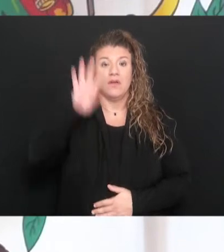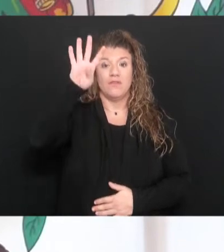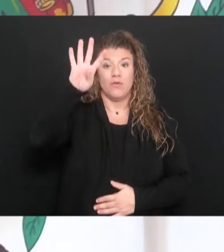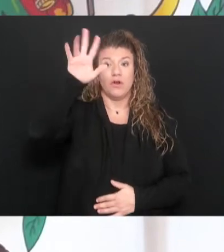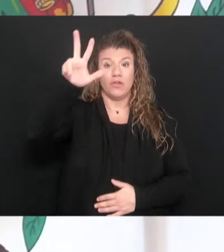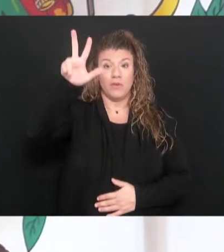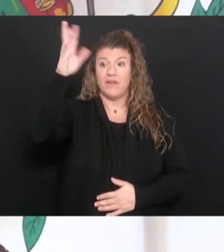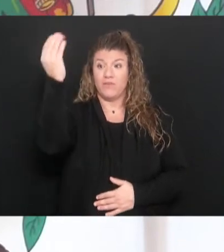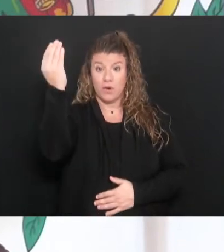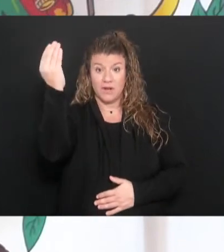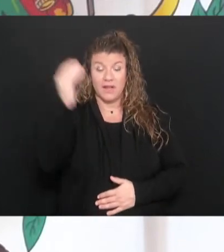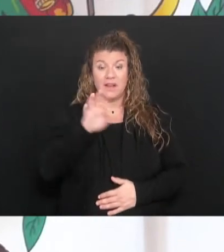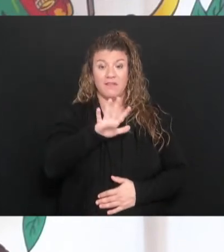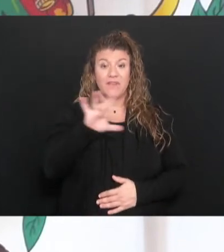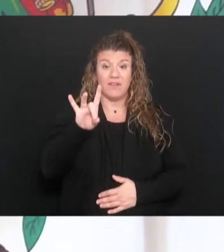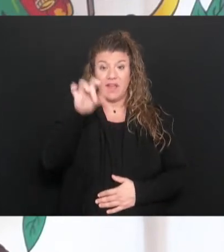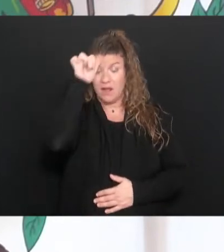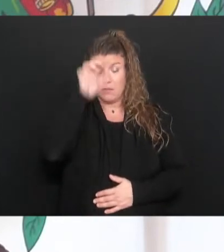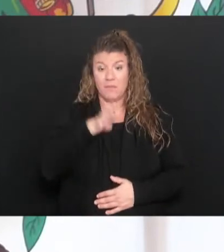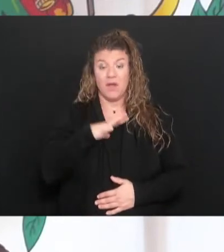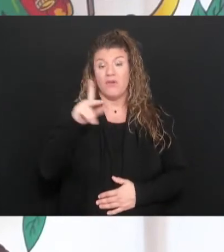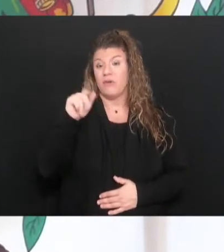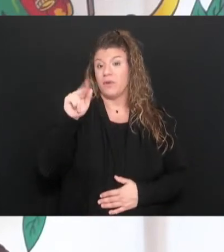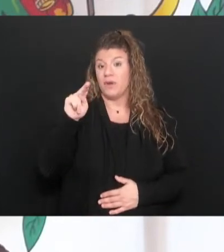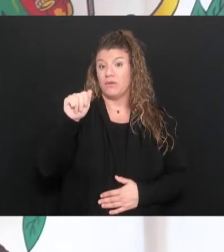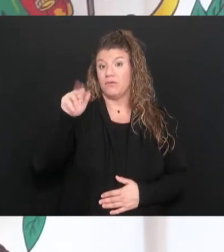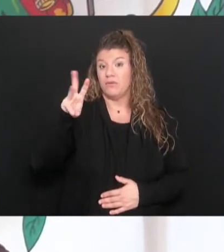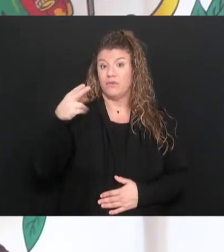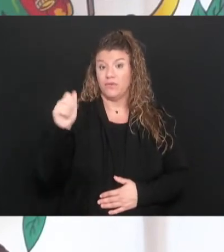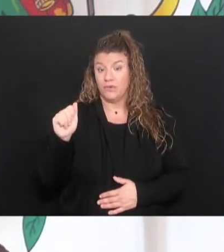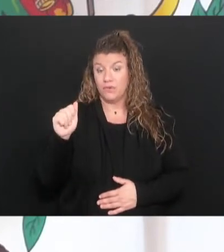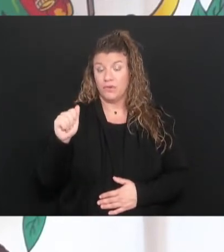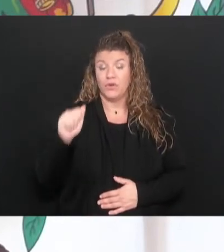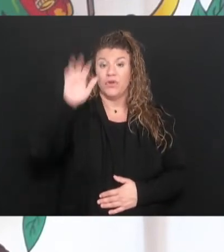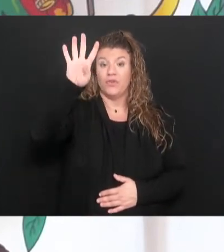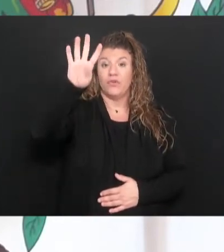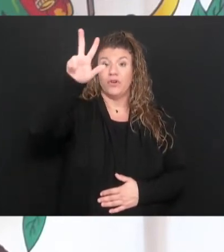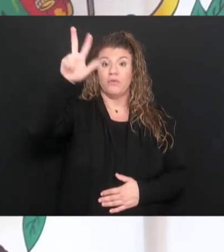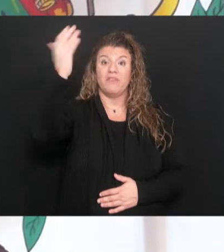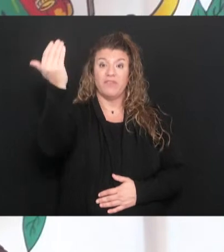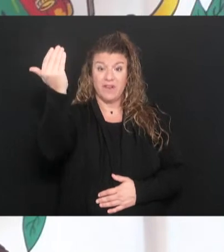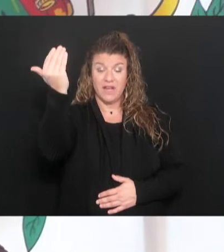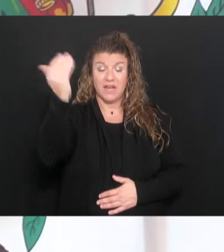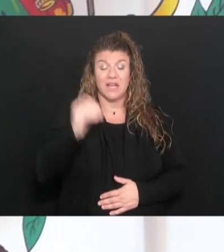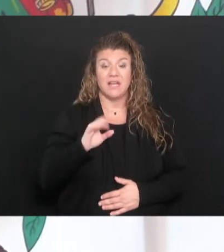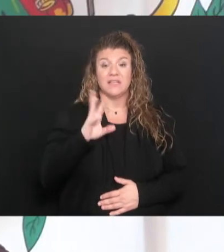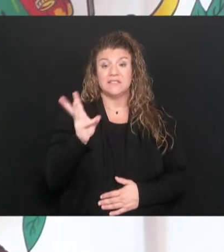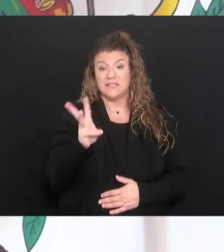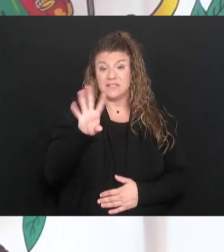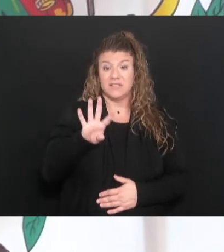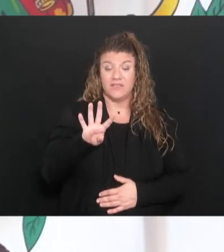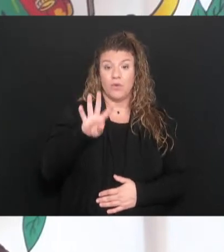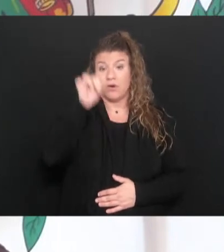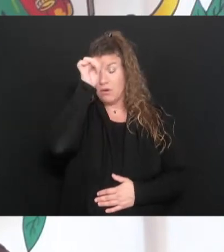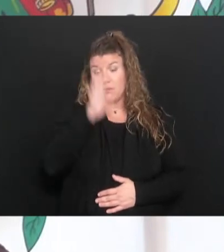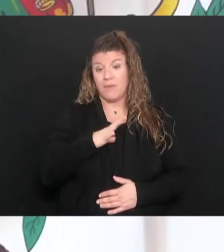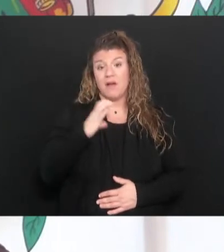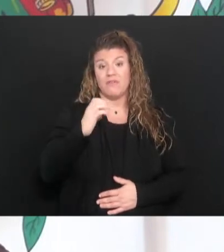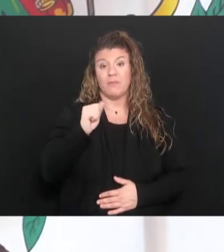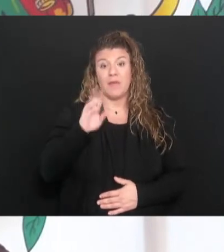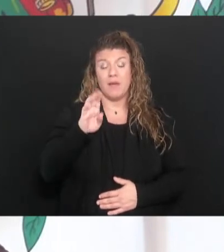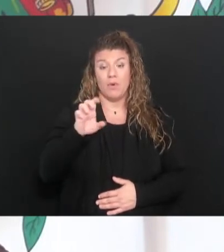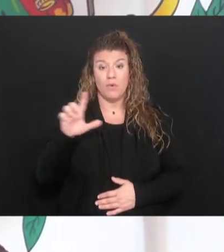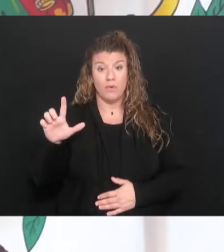4,314th death is a 58-year-old male from Kanawha County. The 4,315th death is a 64-year-old male from Cabell